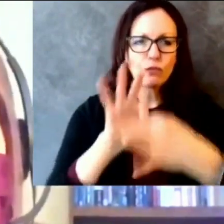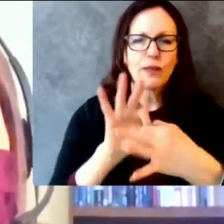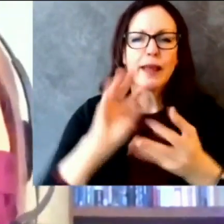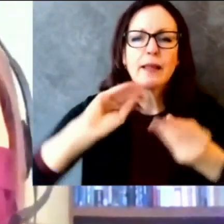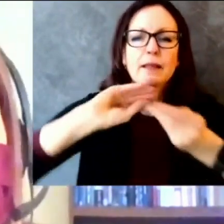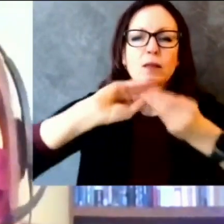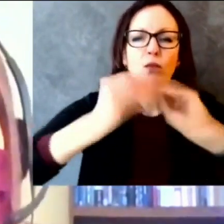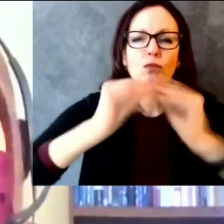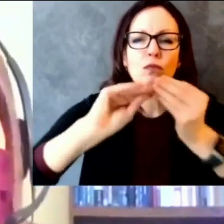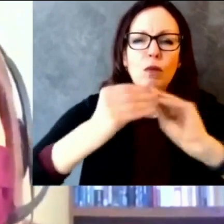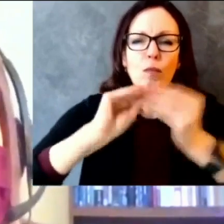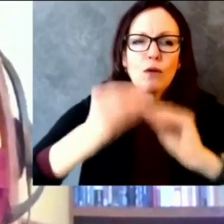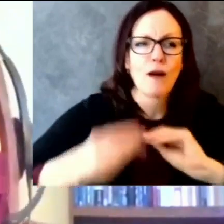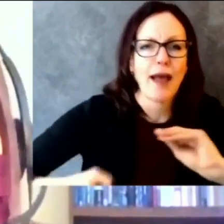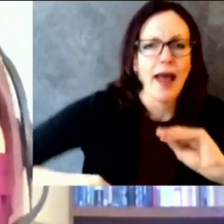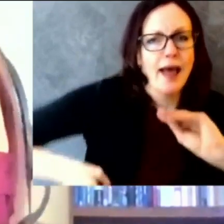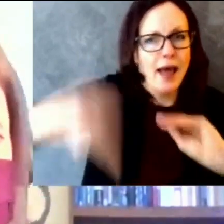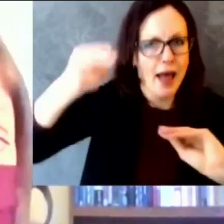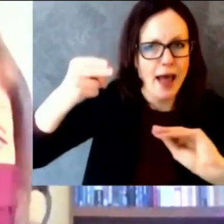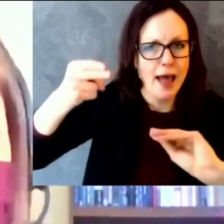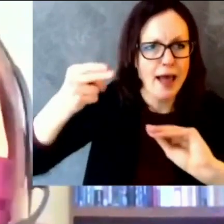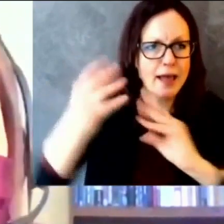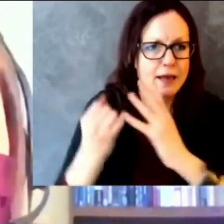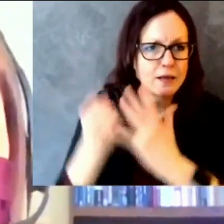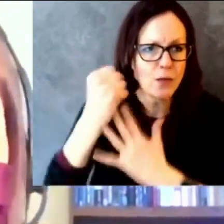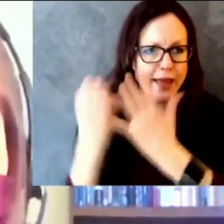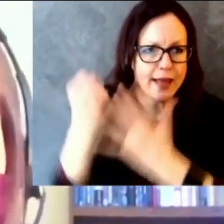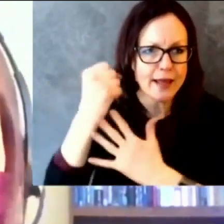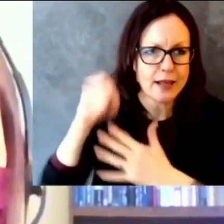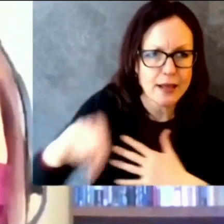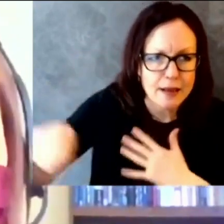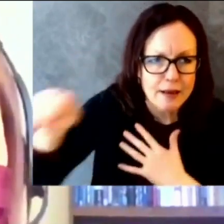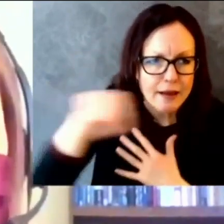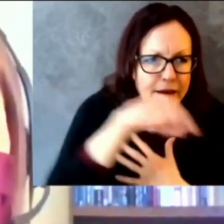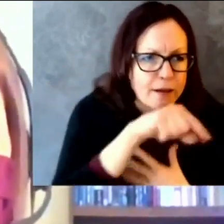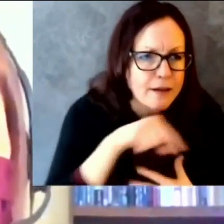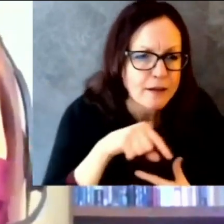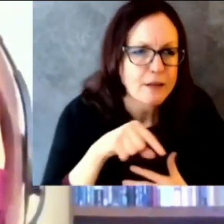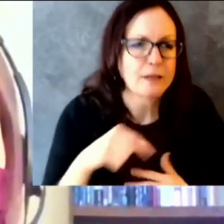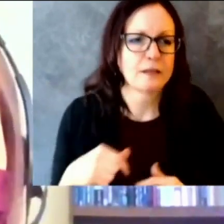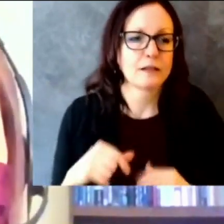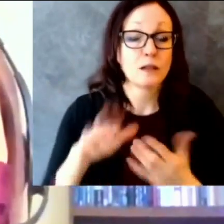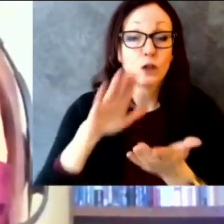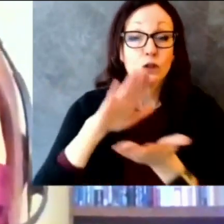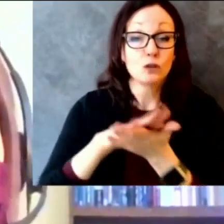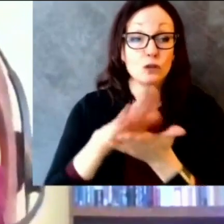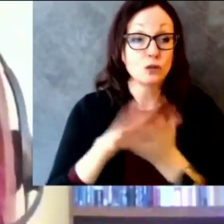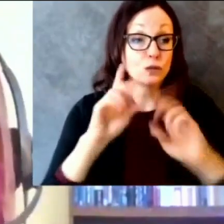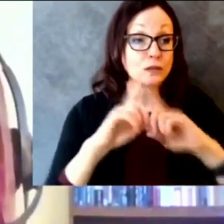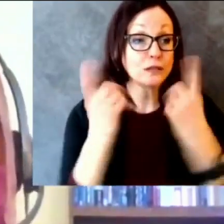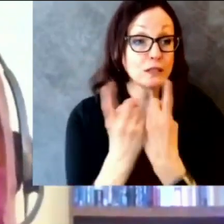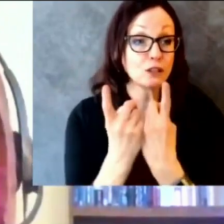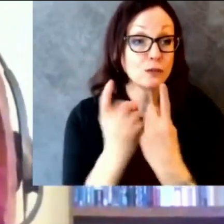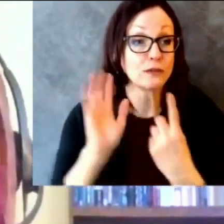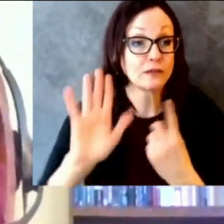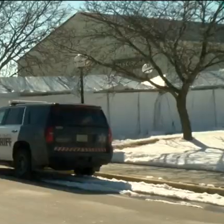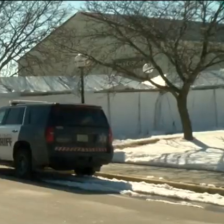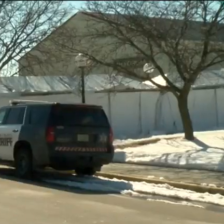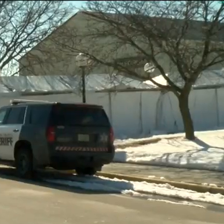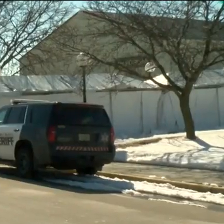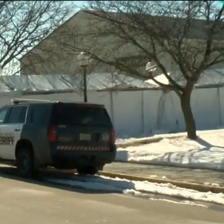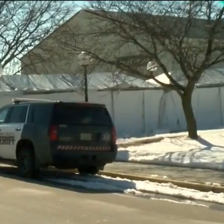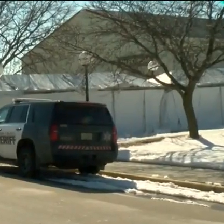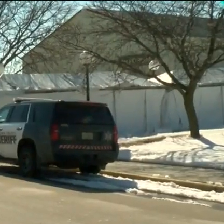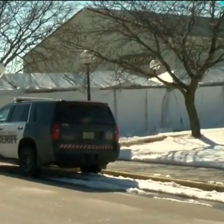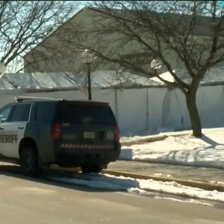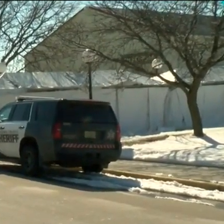of students who have been, who they and their families have been disproportionately affected by this pandemic.